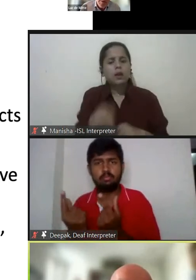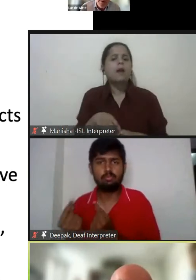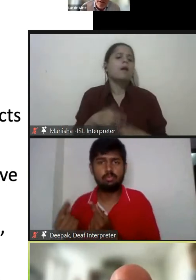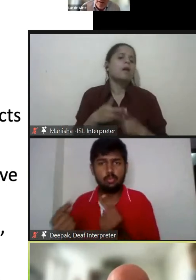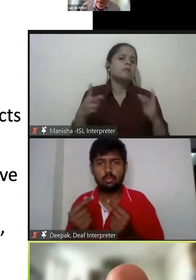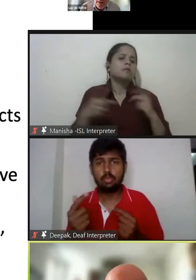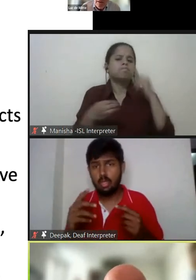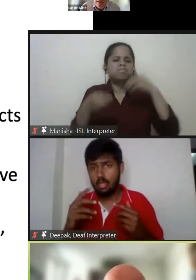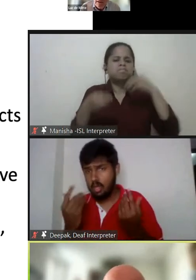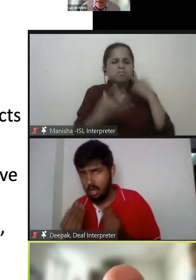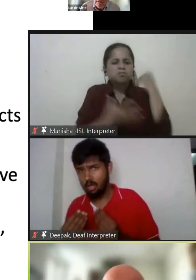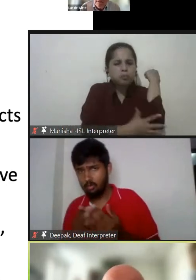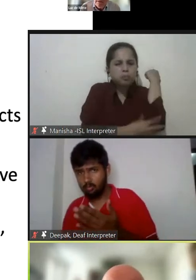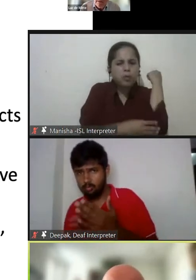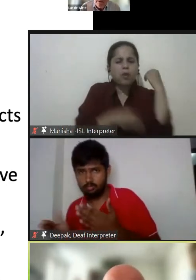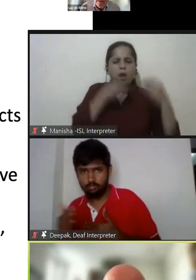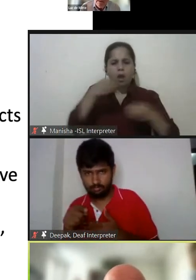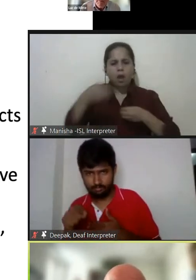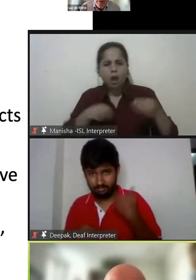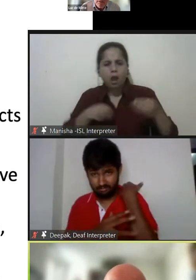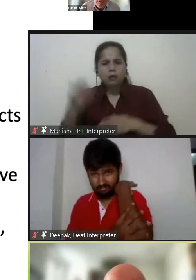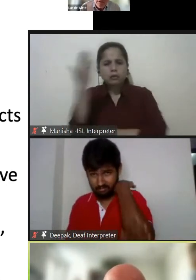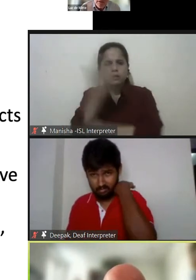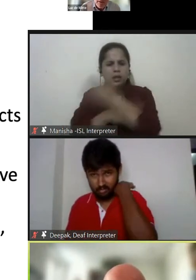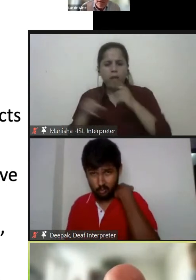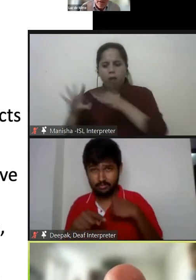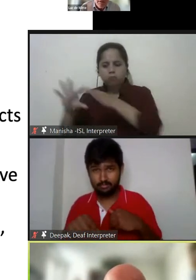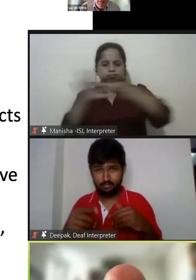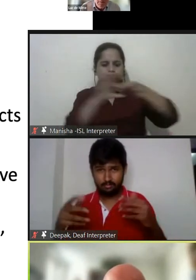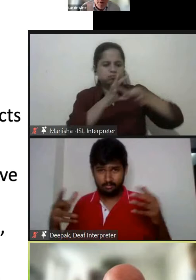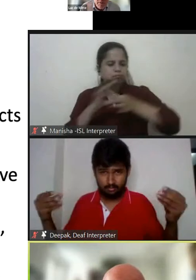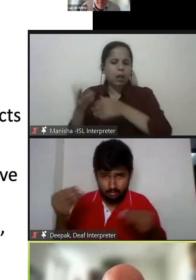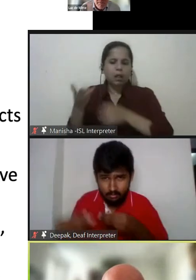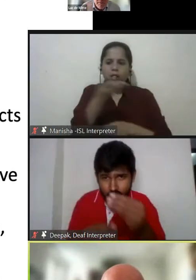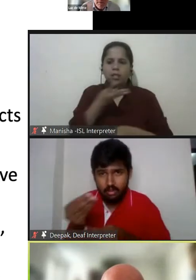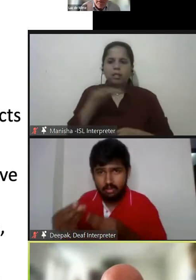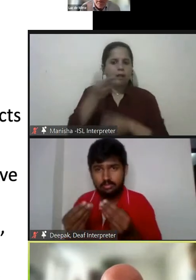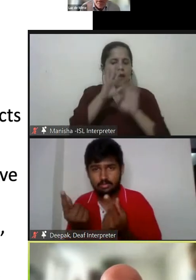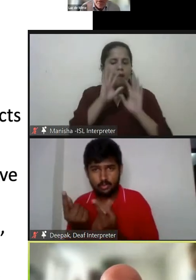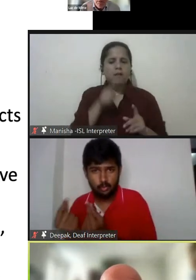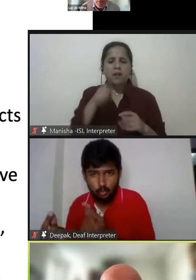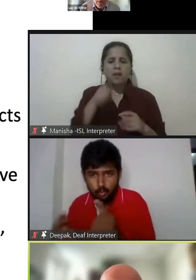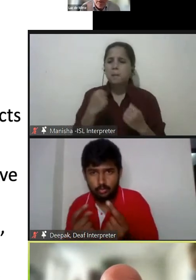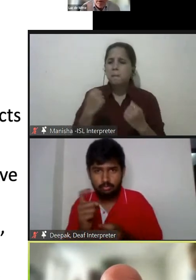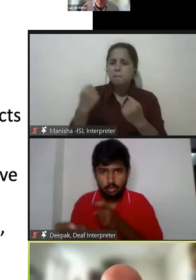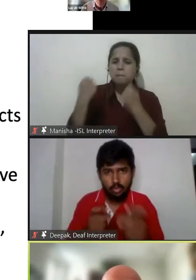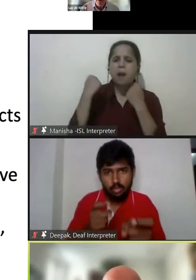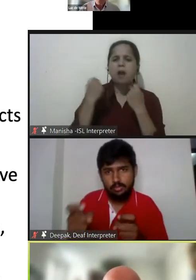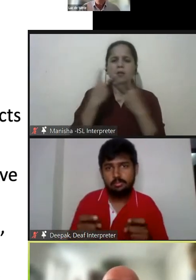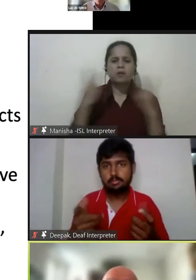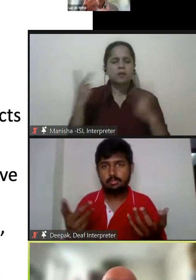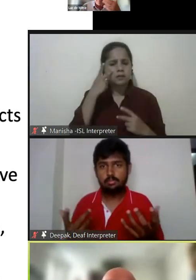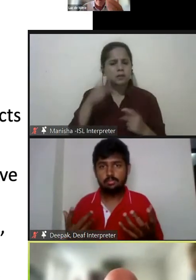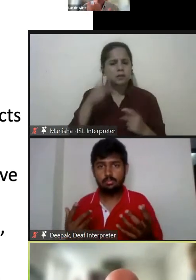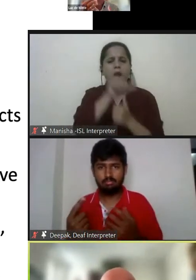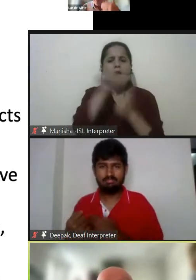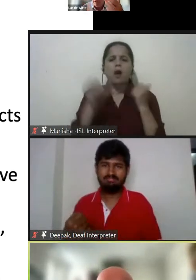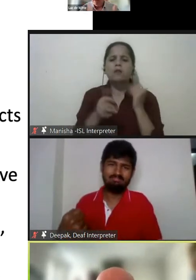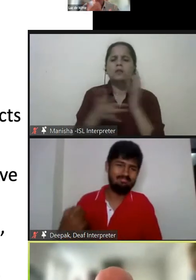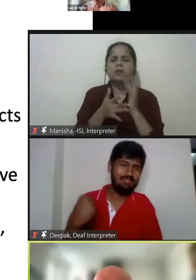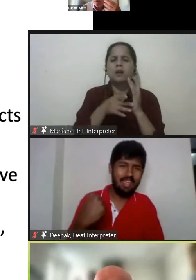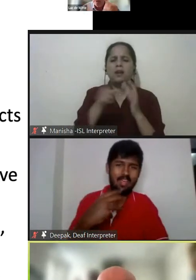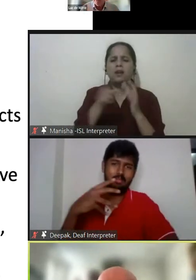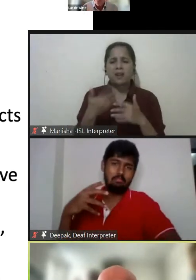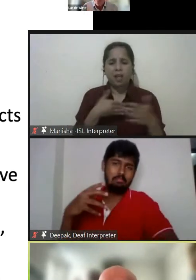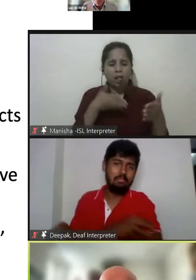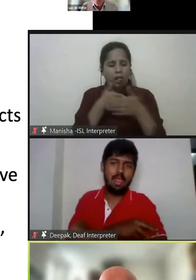and disability. And assistive technology is extremely powerful to break the cycle of poverty